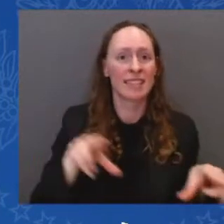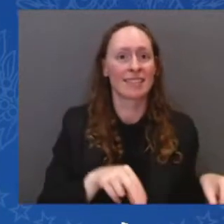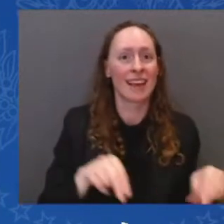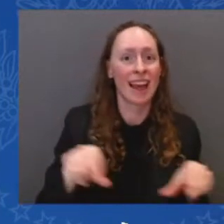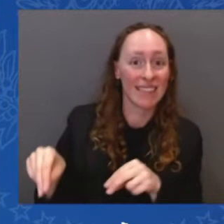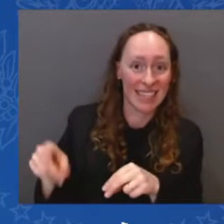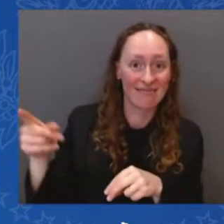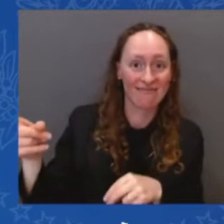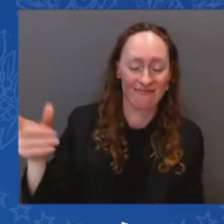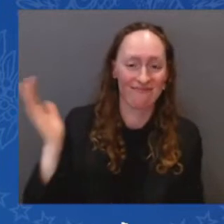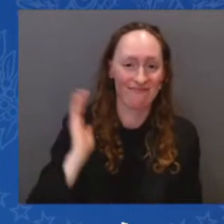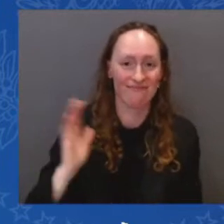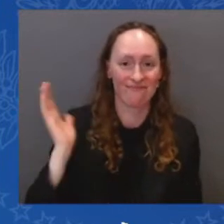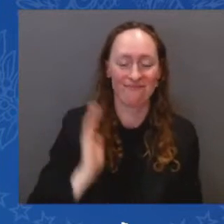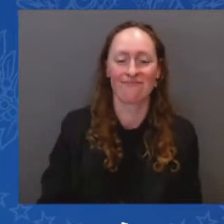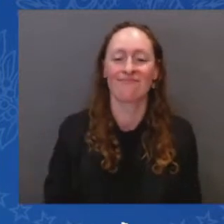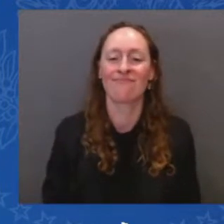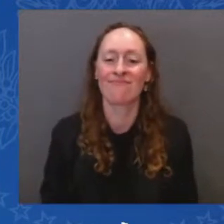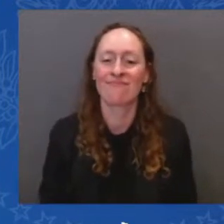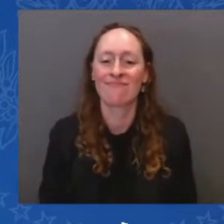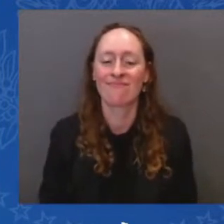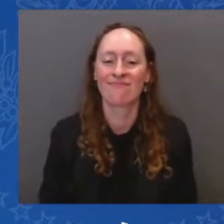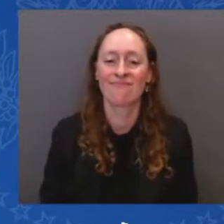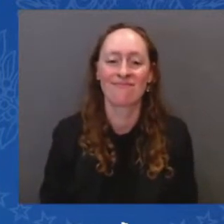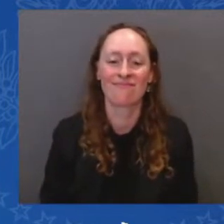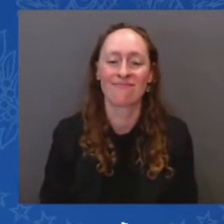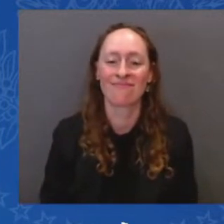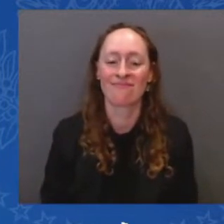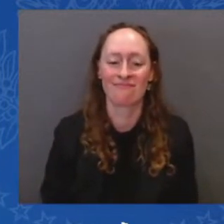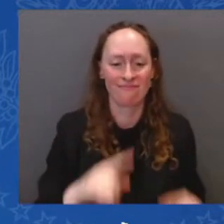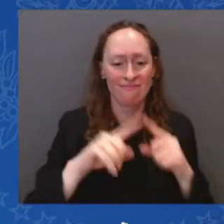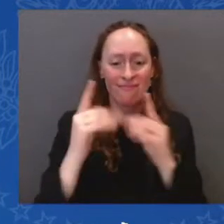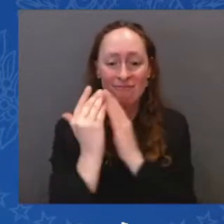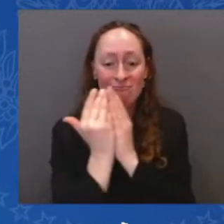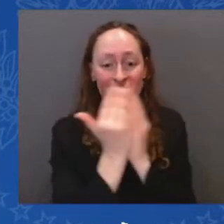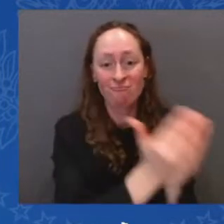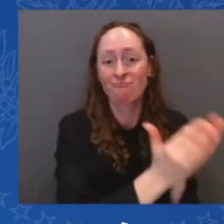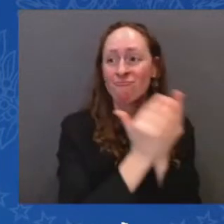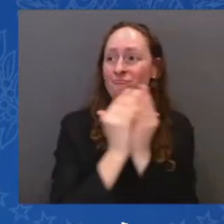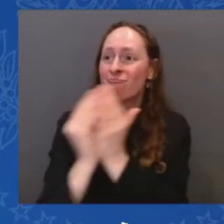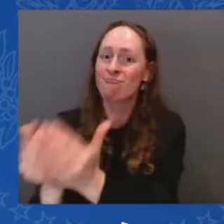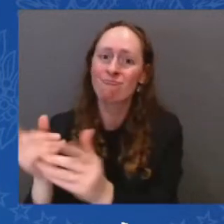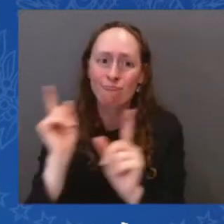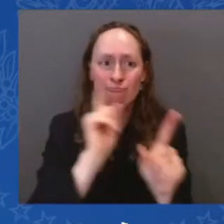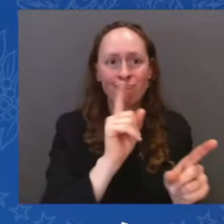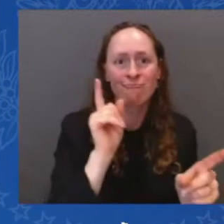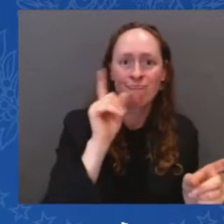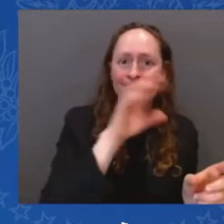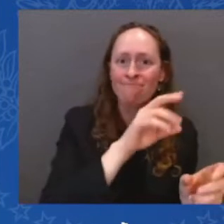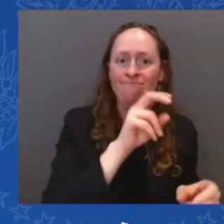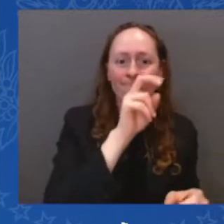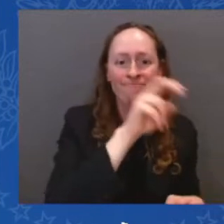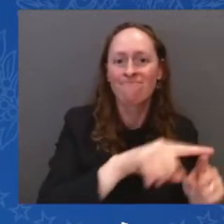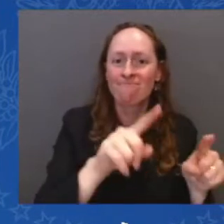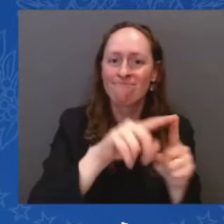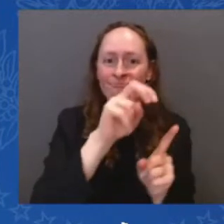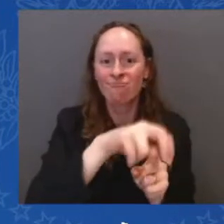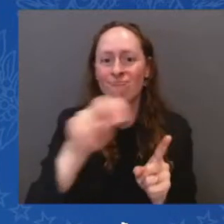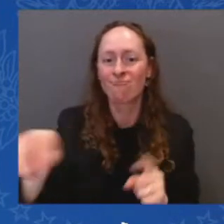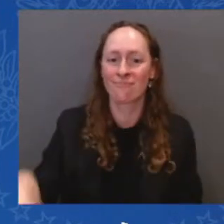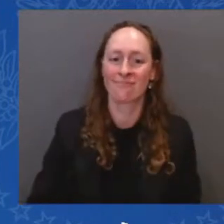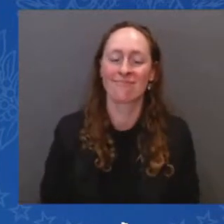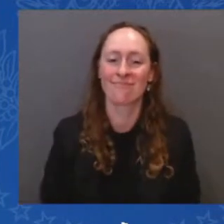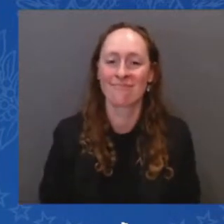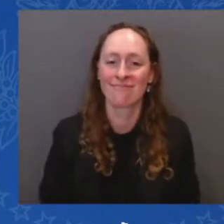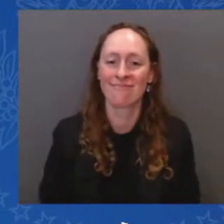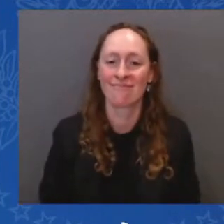Kwajalein, Saipan, Tinian, and Iwo Jima. Neither one of them ever went to college, but they knew